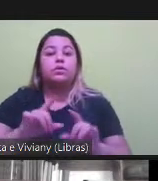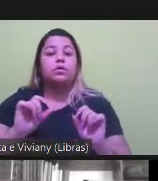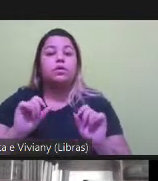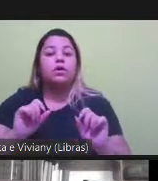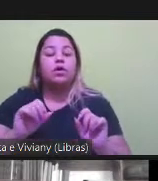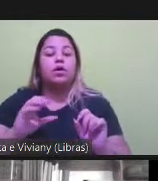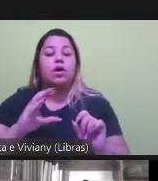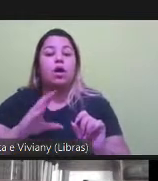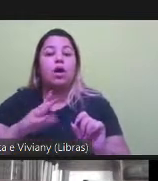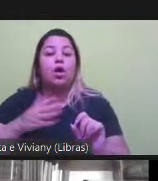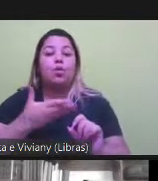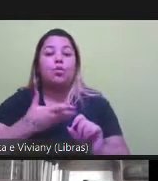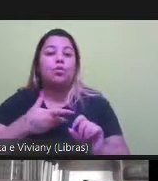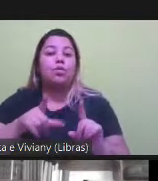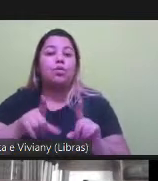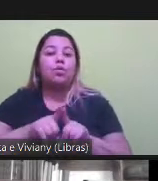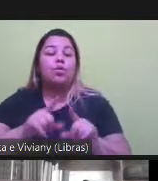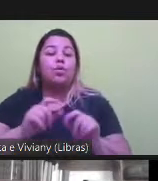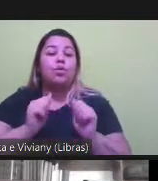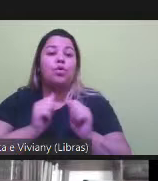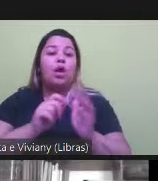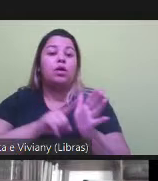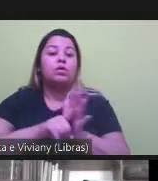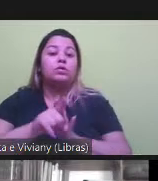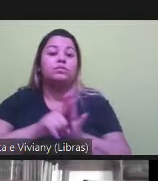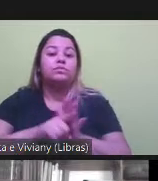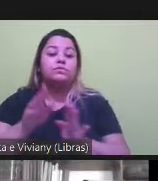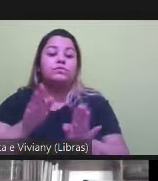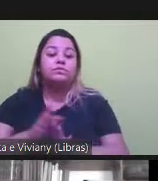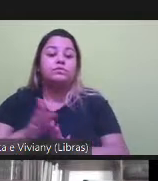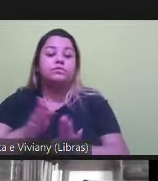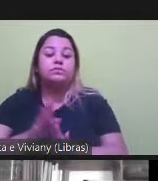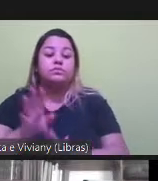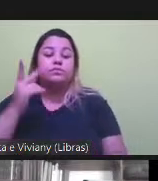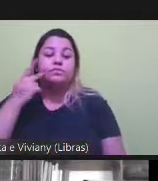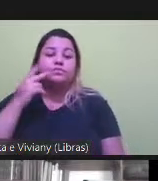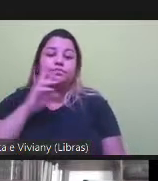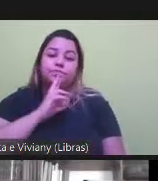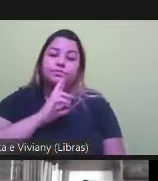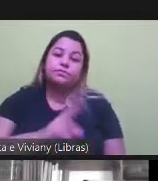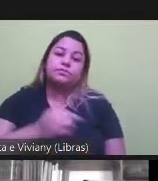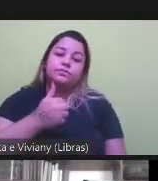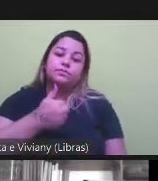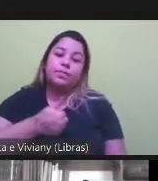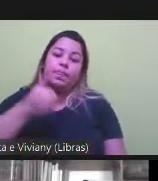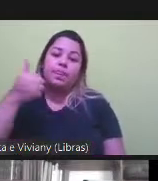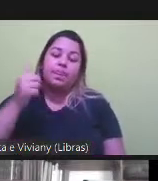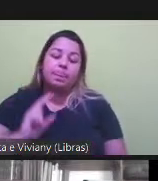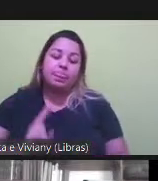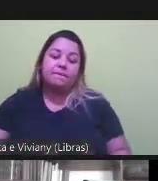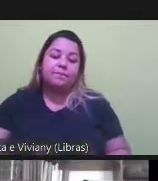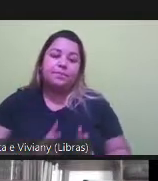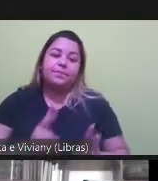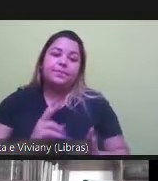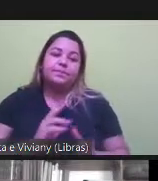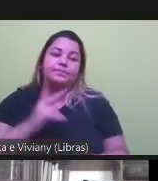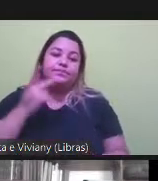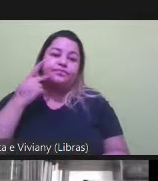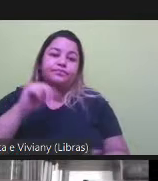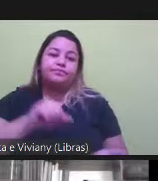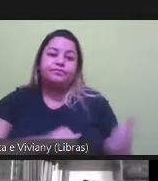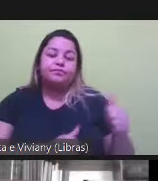and guidance and results of assessment, and the continued improvement that is also a